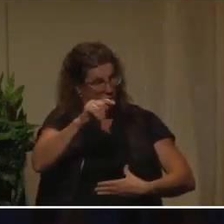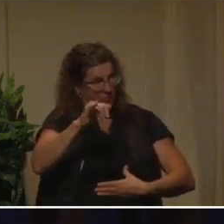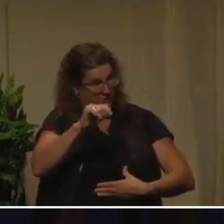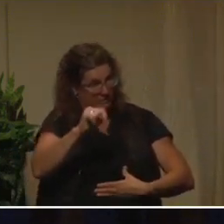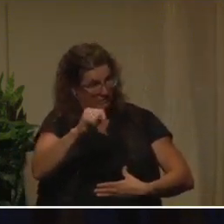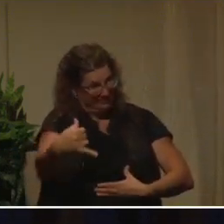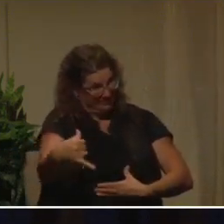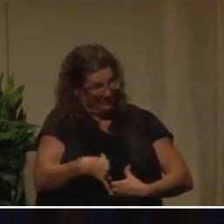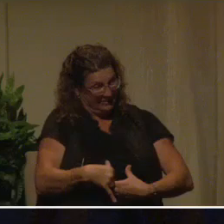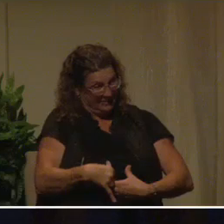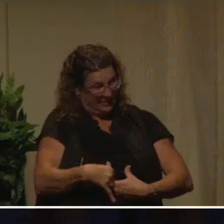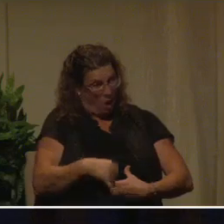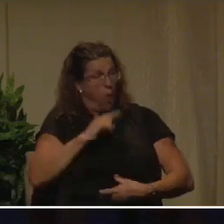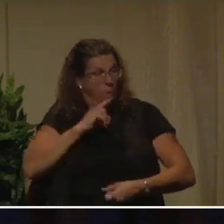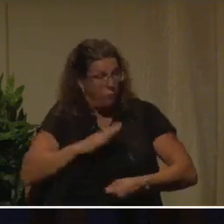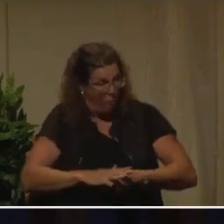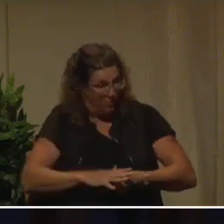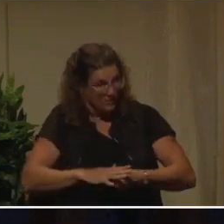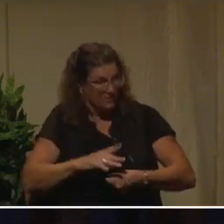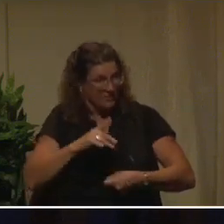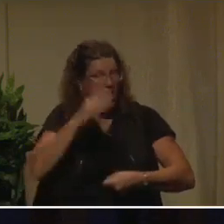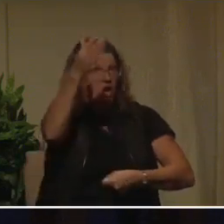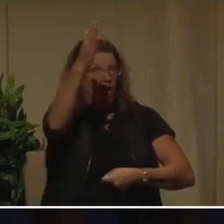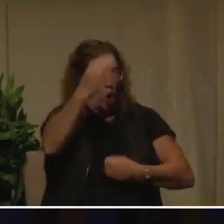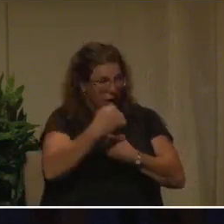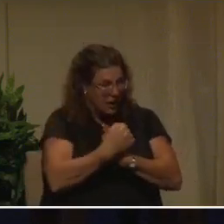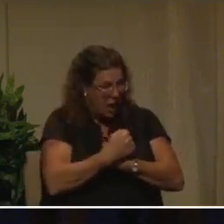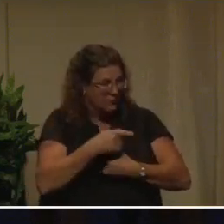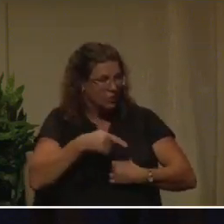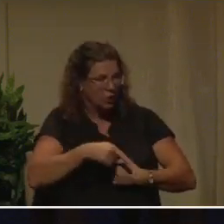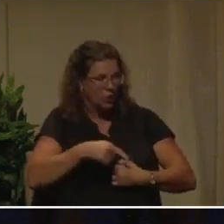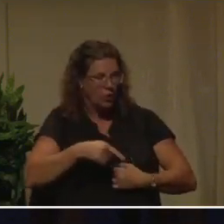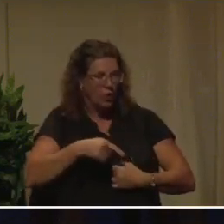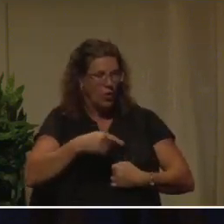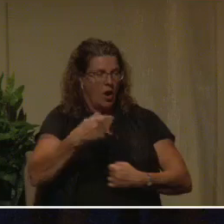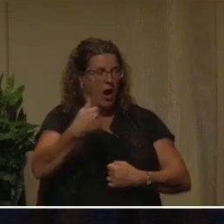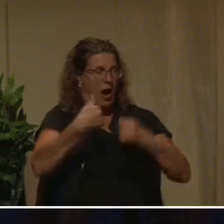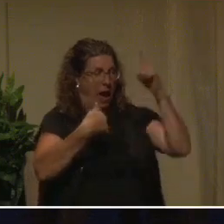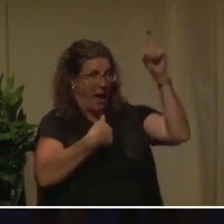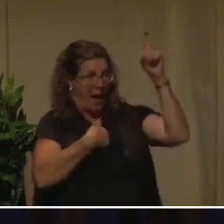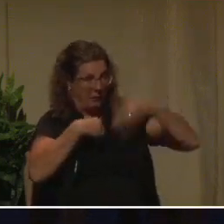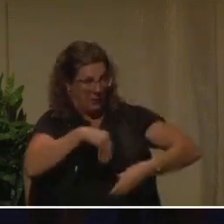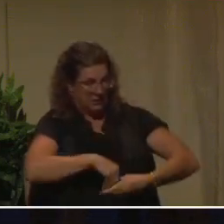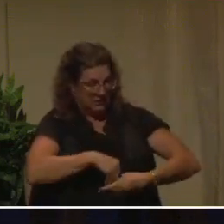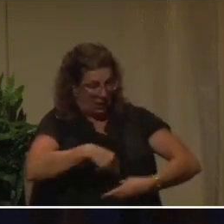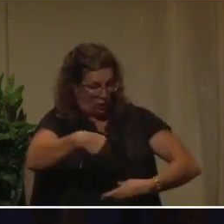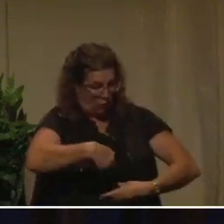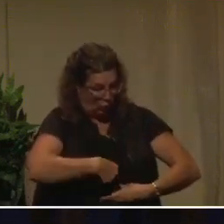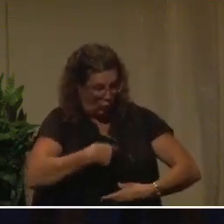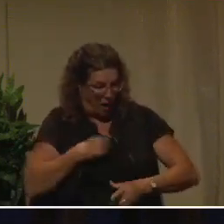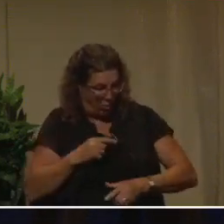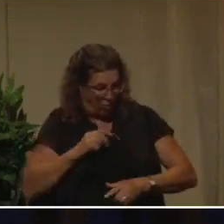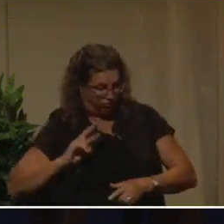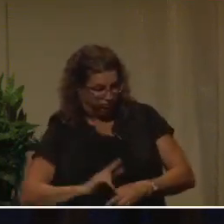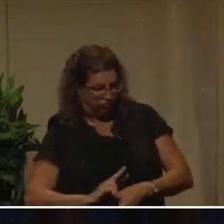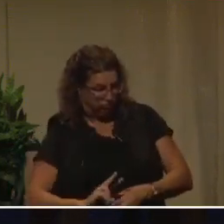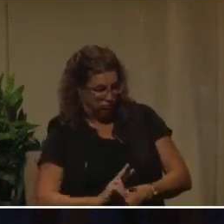God loves you and you can do this, you can get through this because I am inside of you and I'm going to go with you every step of the